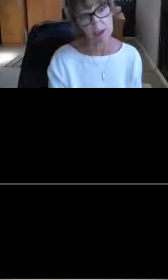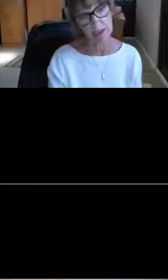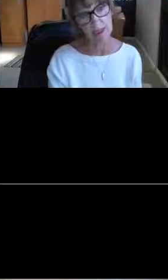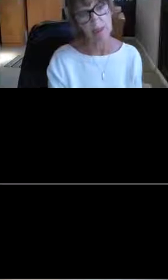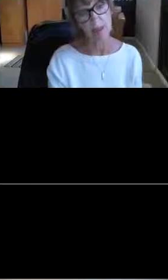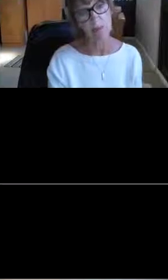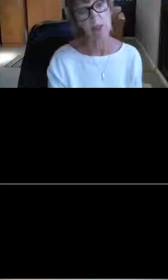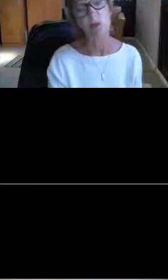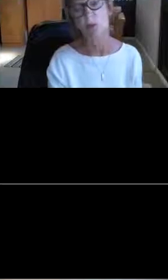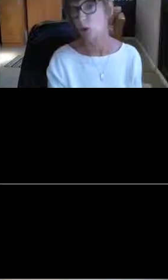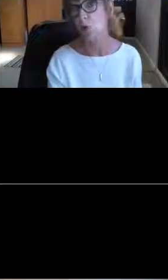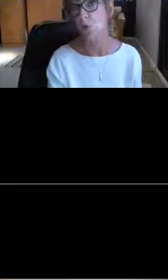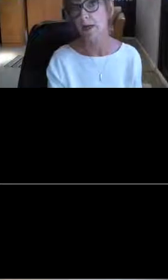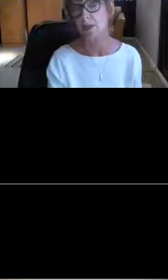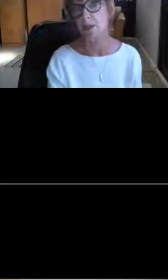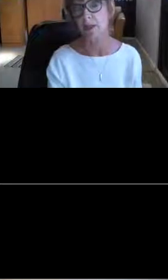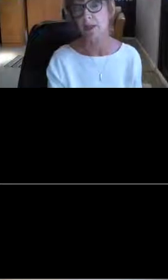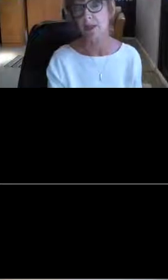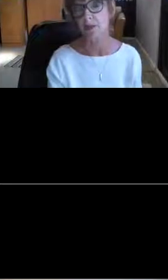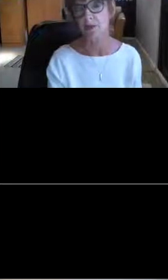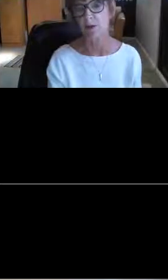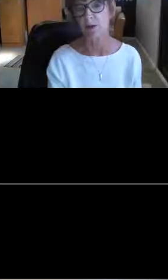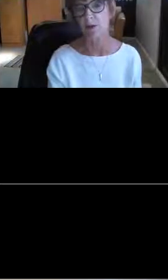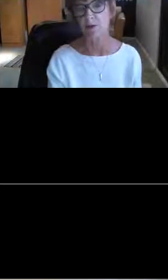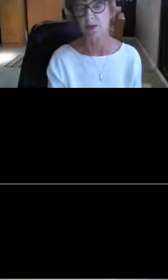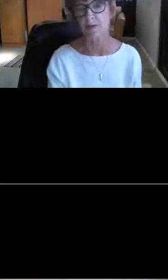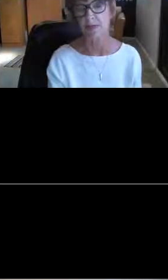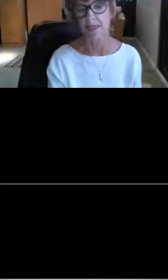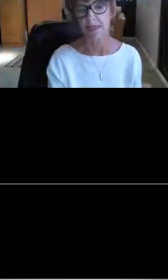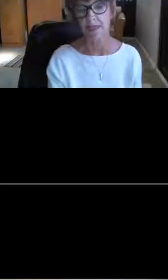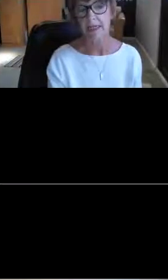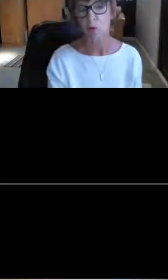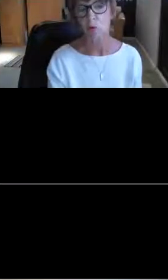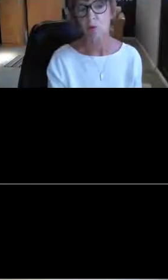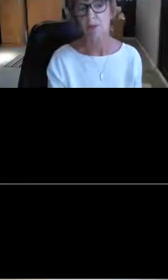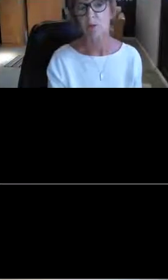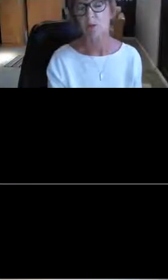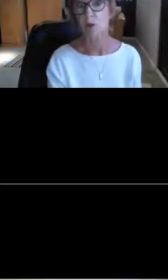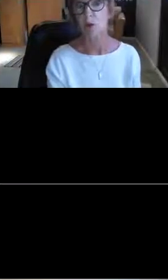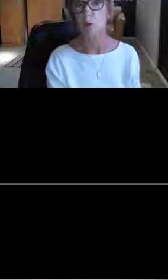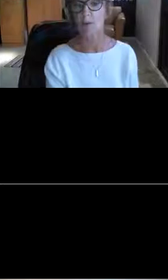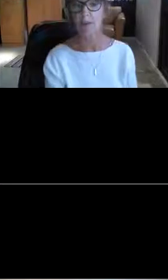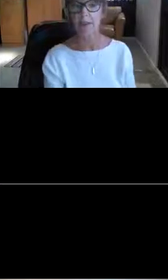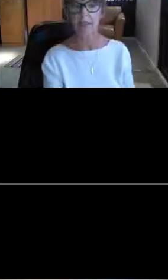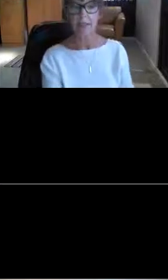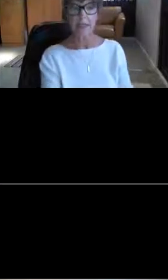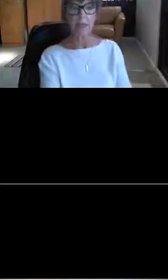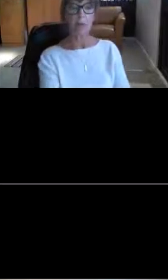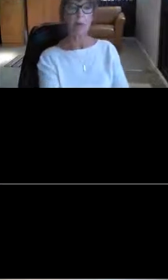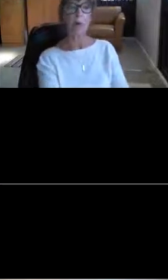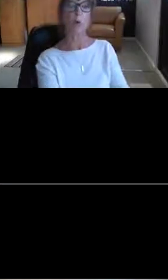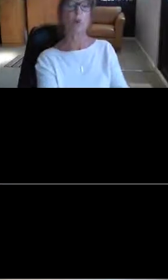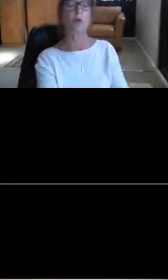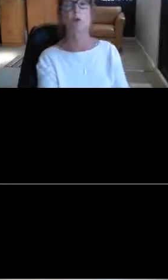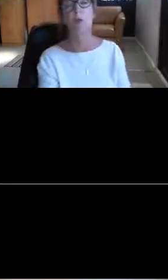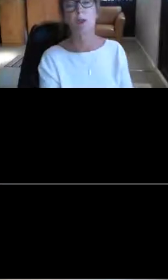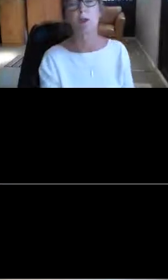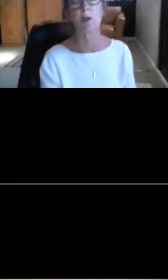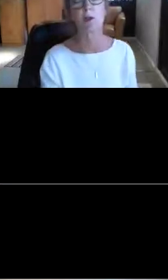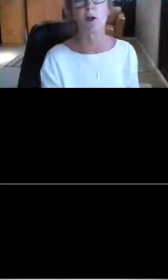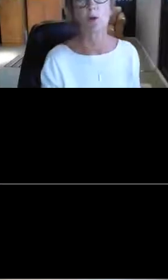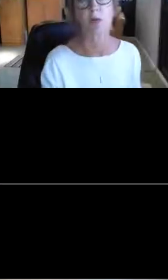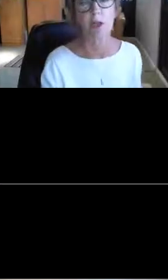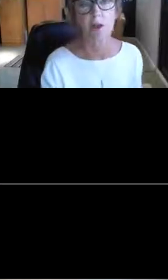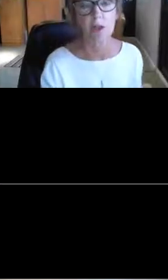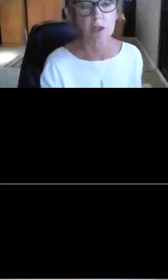isn't answered, please do book a callback using that telephone surgery service. And callbacks can be booked on the website, or you can call